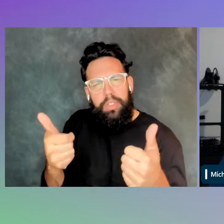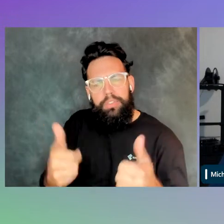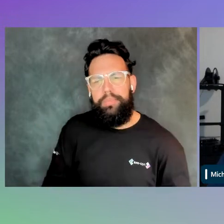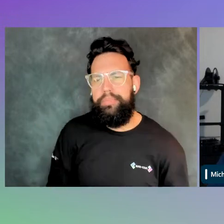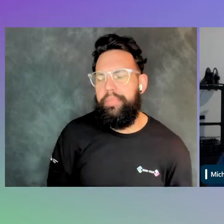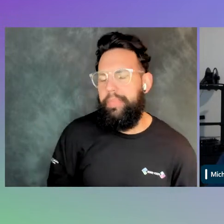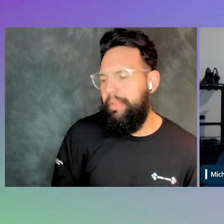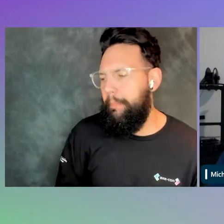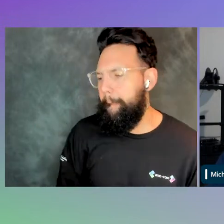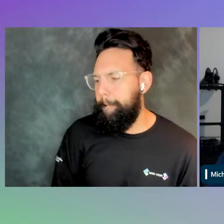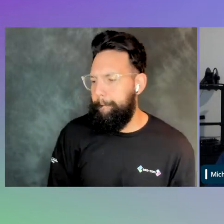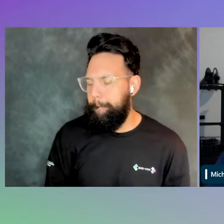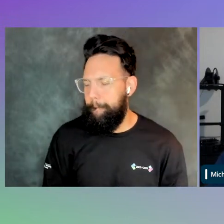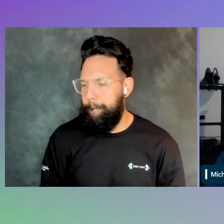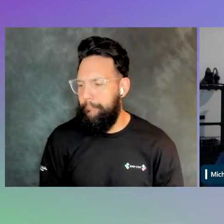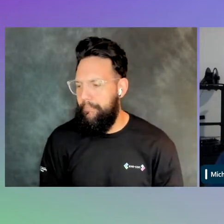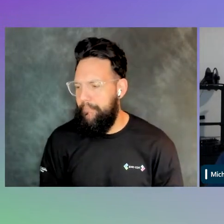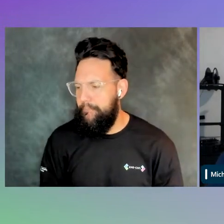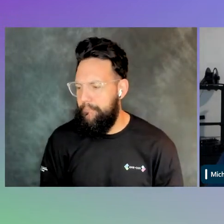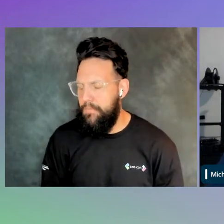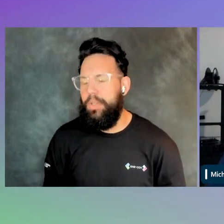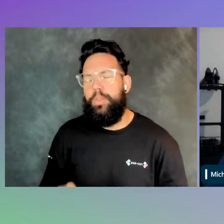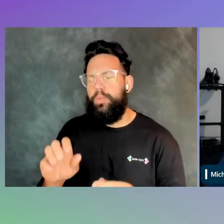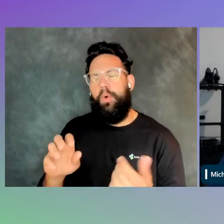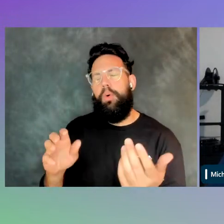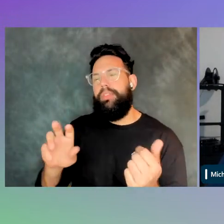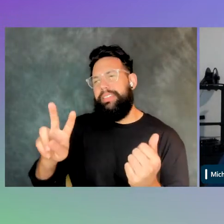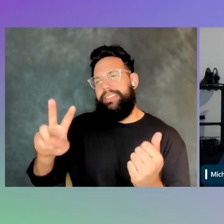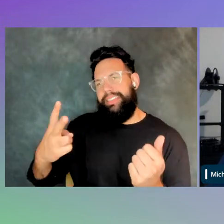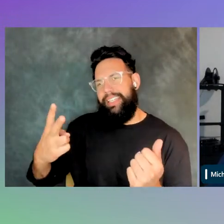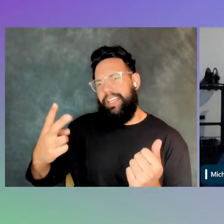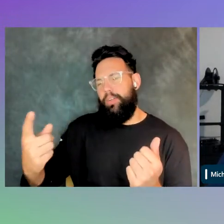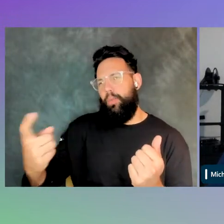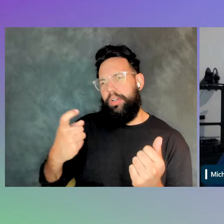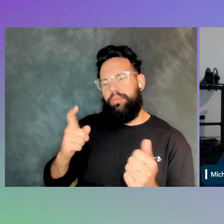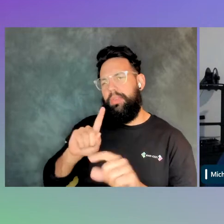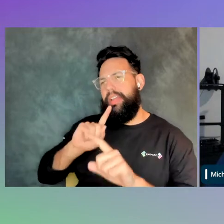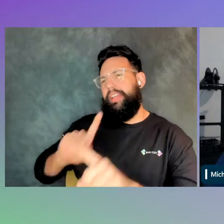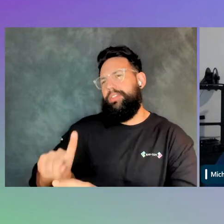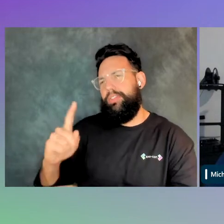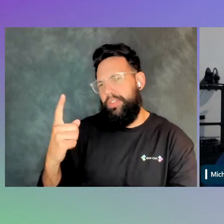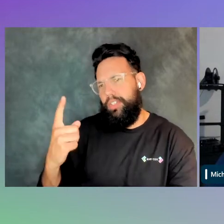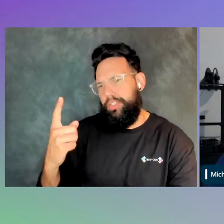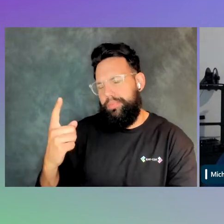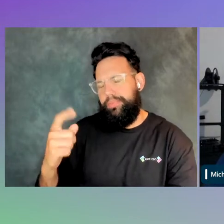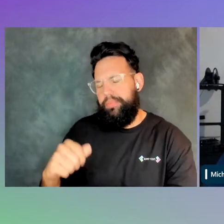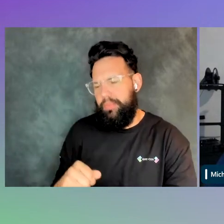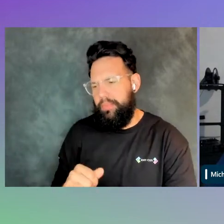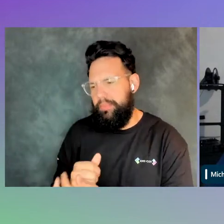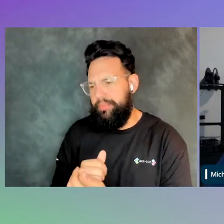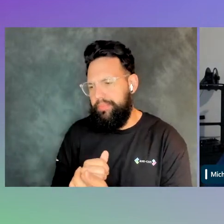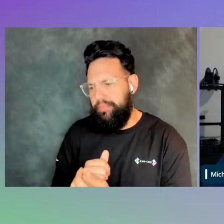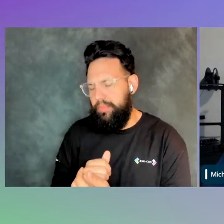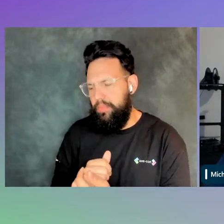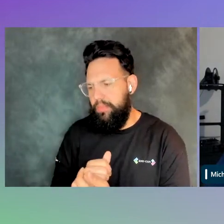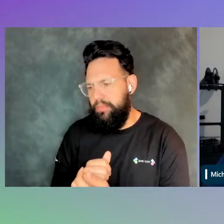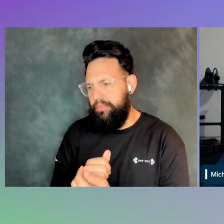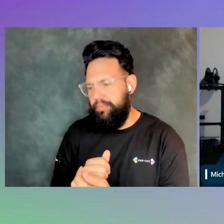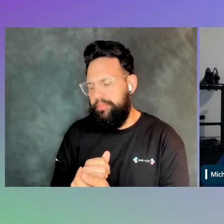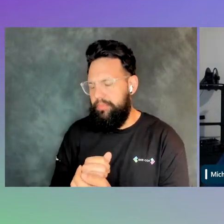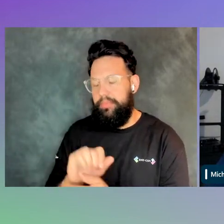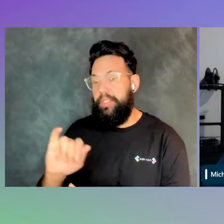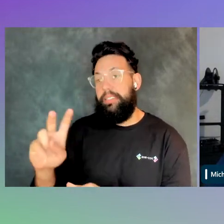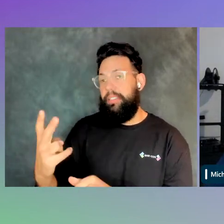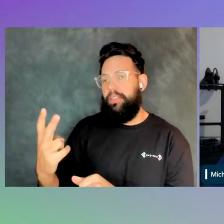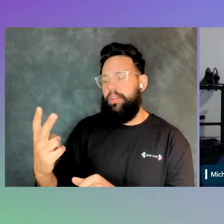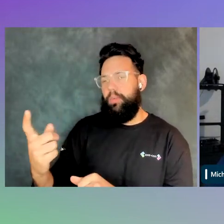To pick that end-to-end part of the question and go back to my disclaimer at the middle of the